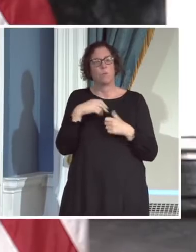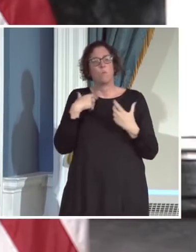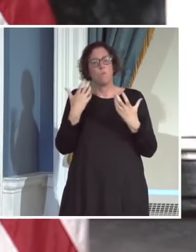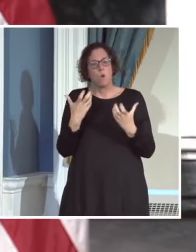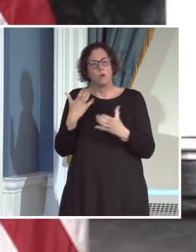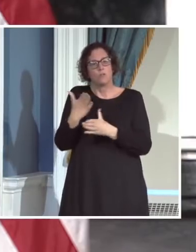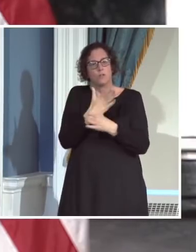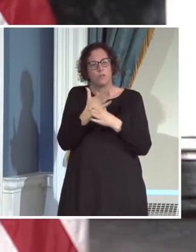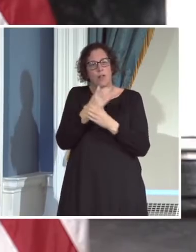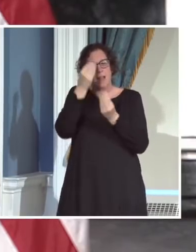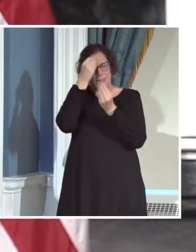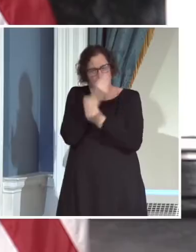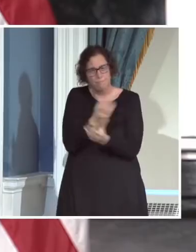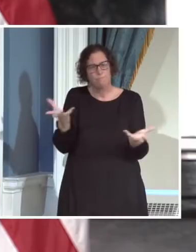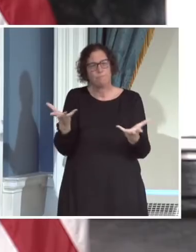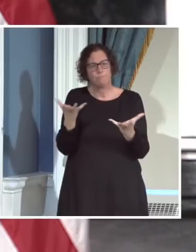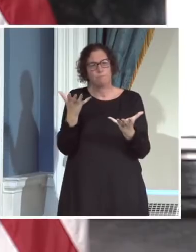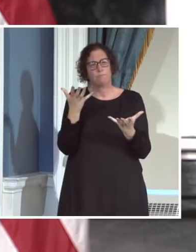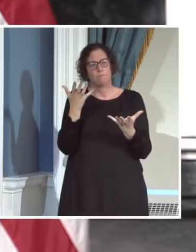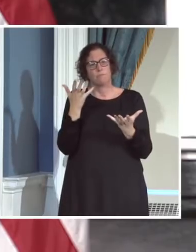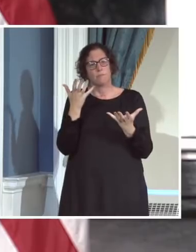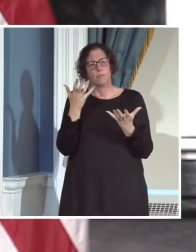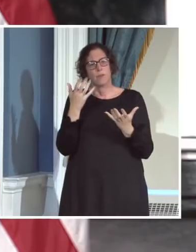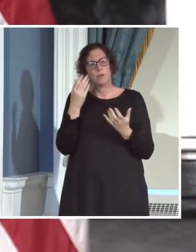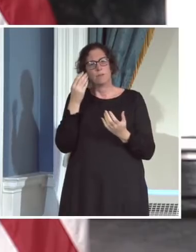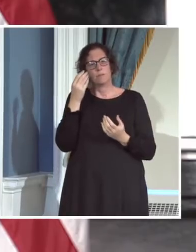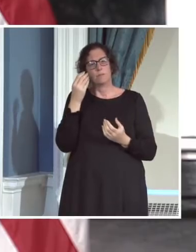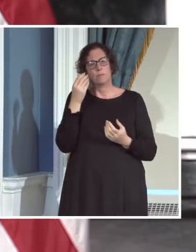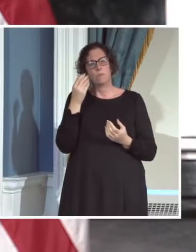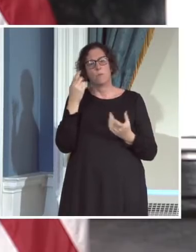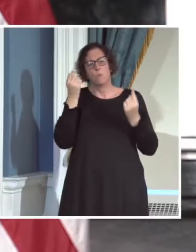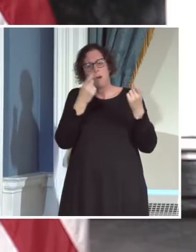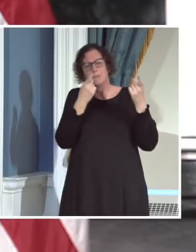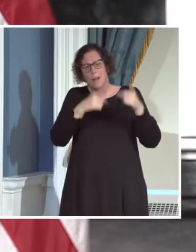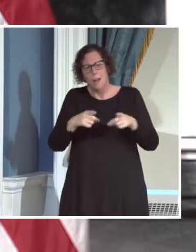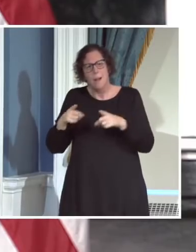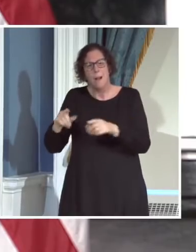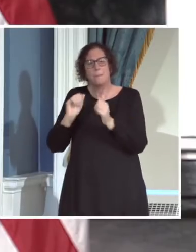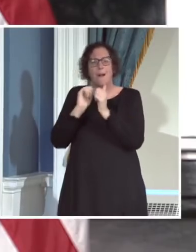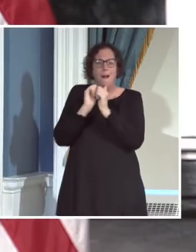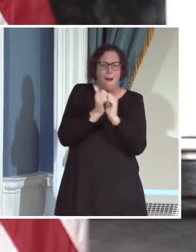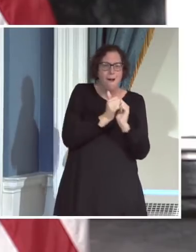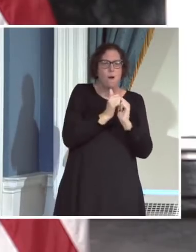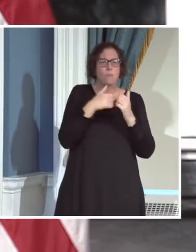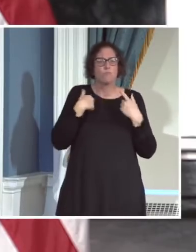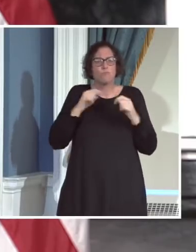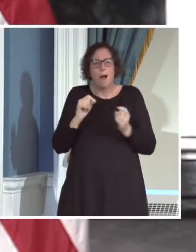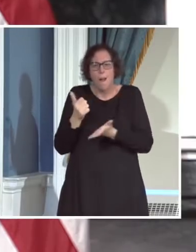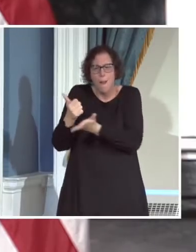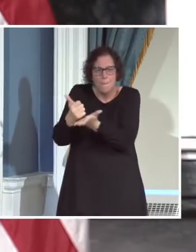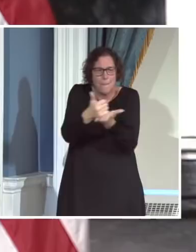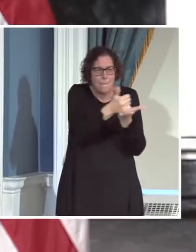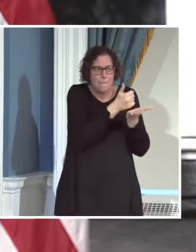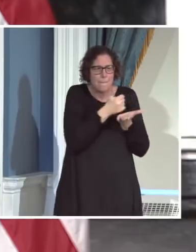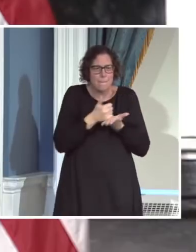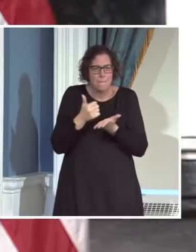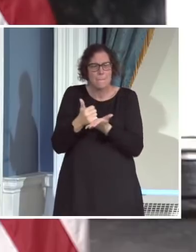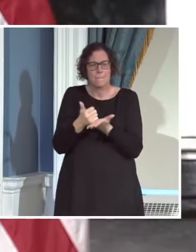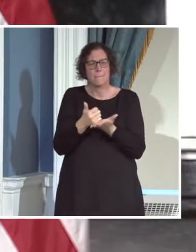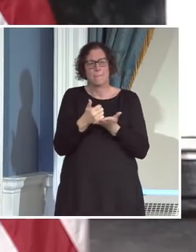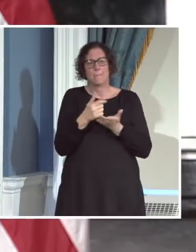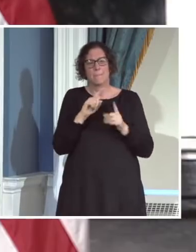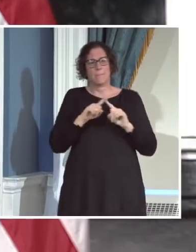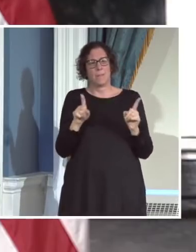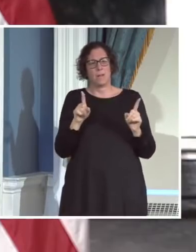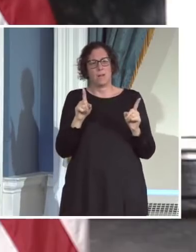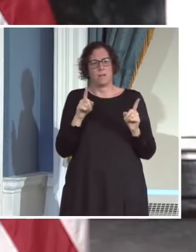and be careful not to give people an impression of something that's just not the reality. And